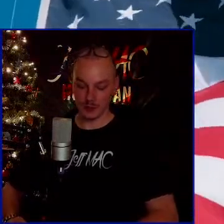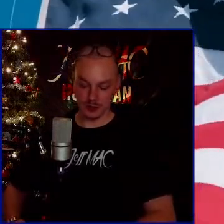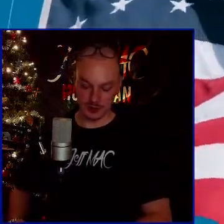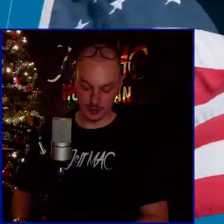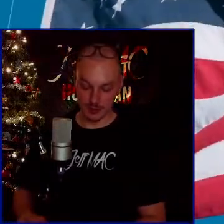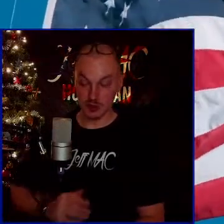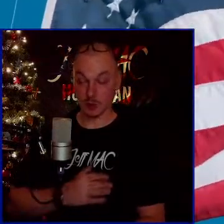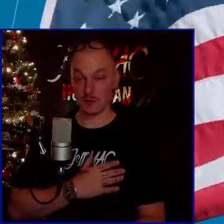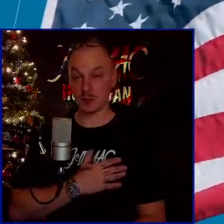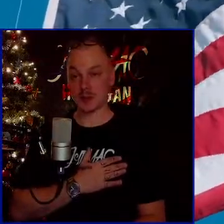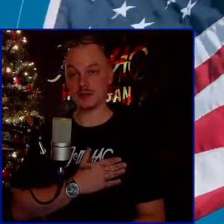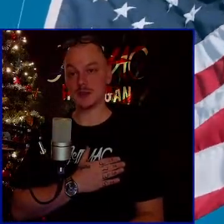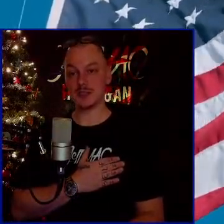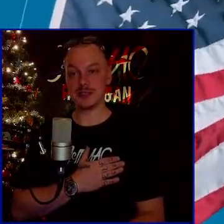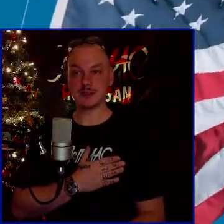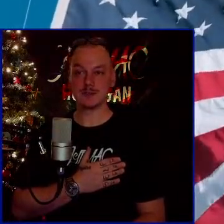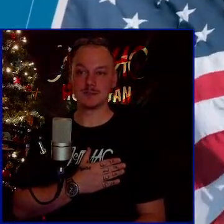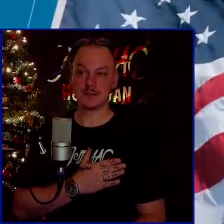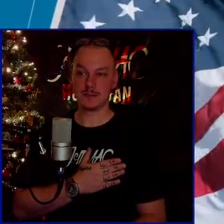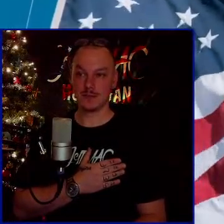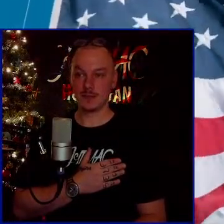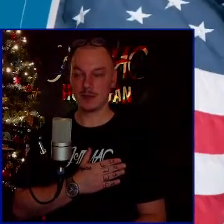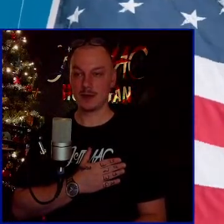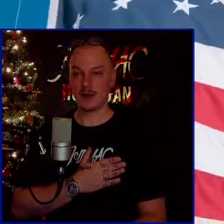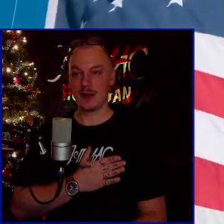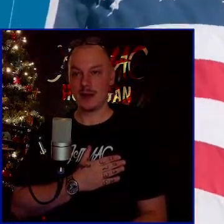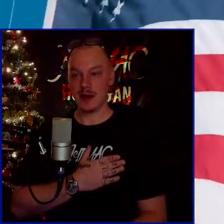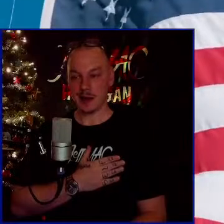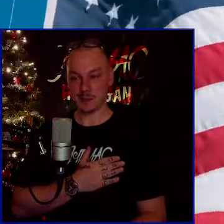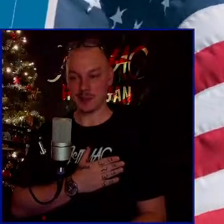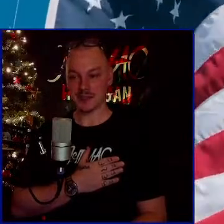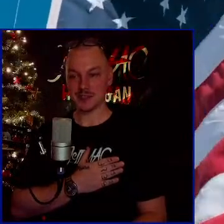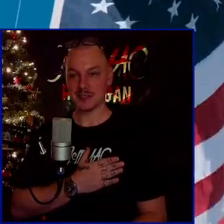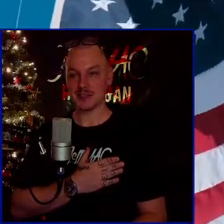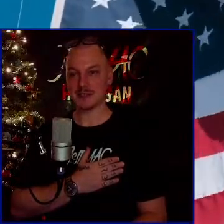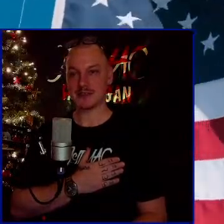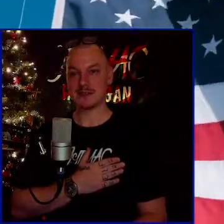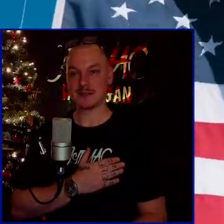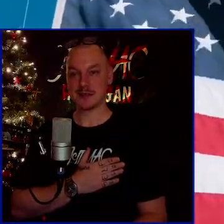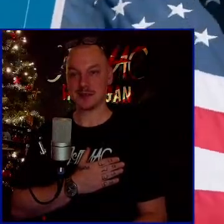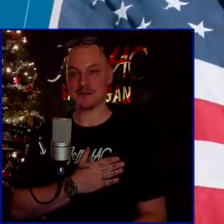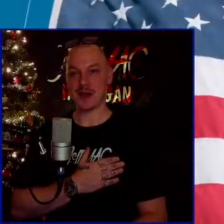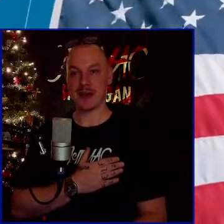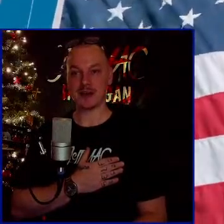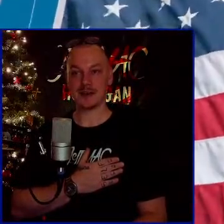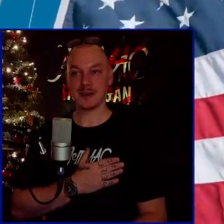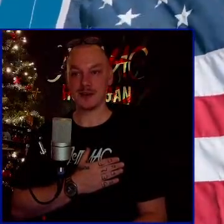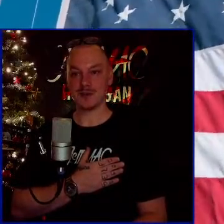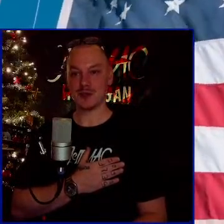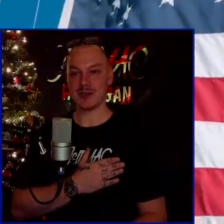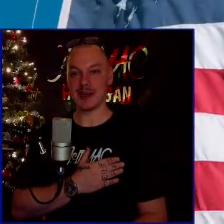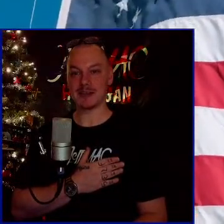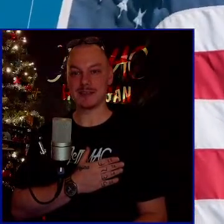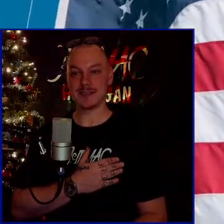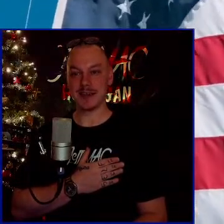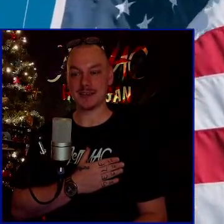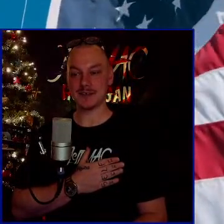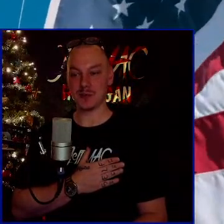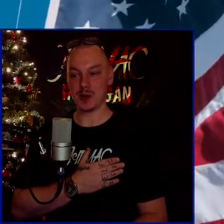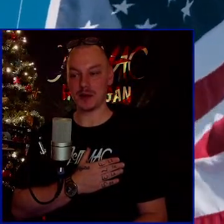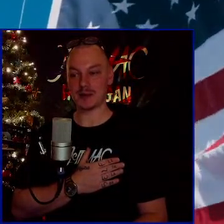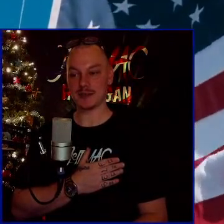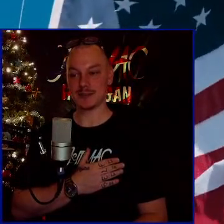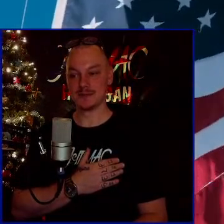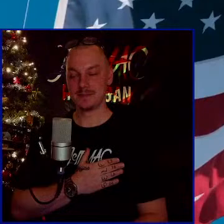All right, hooligans, please join me for the Pledge of Allegiance. I pledge allegiance to the flag of the United States